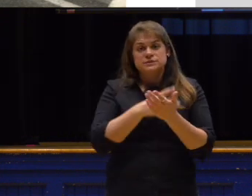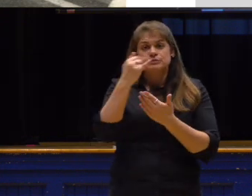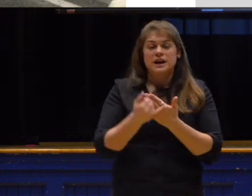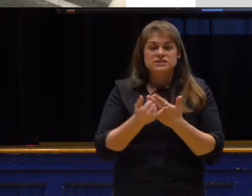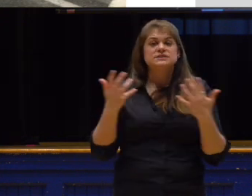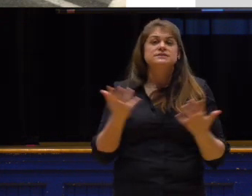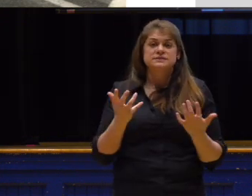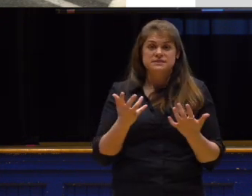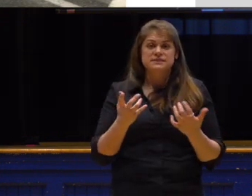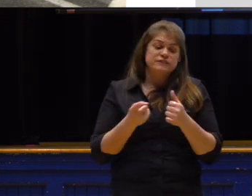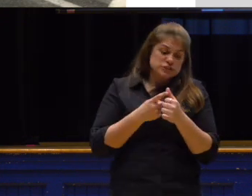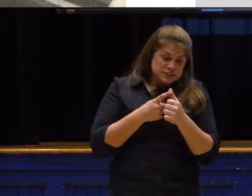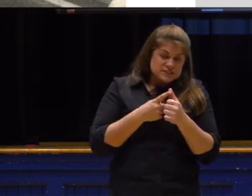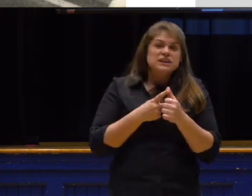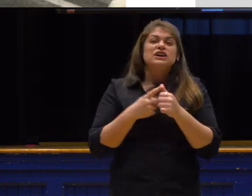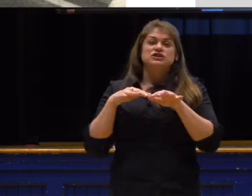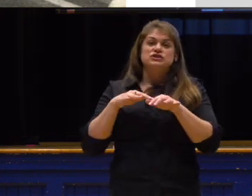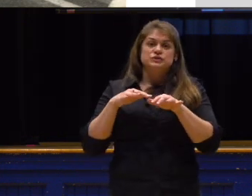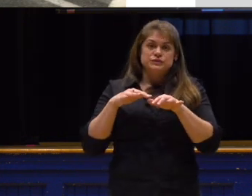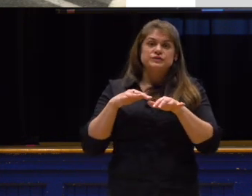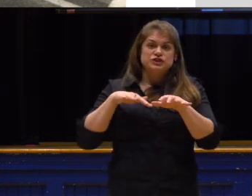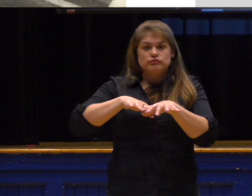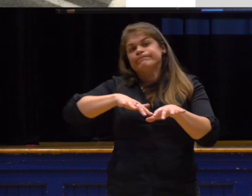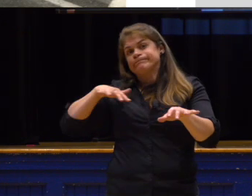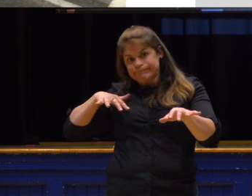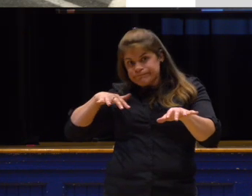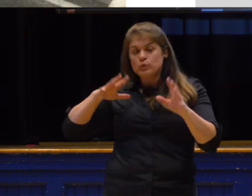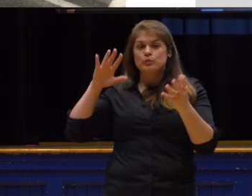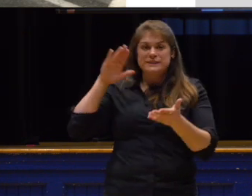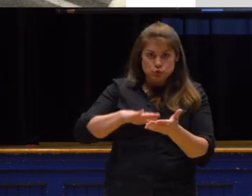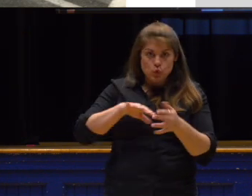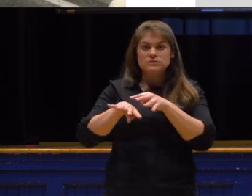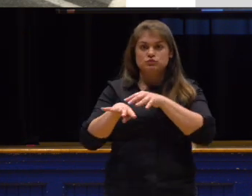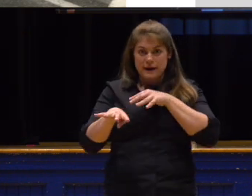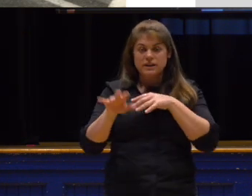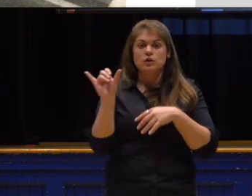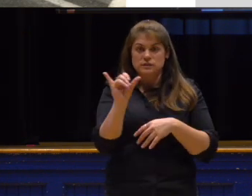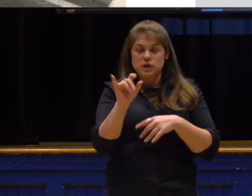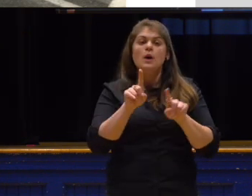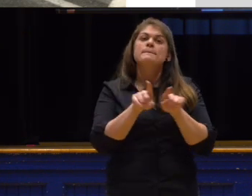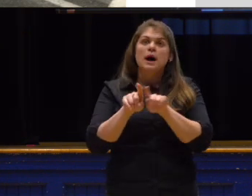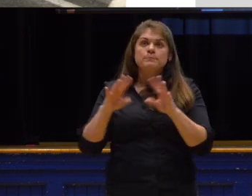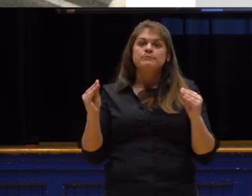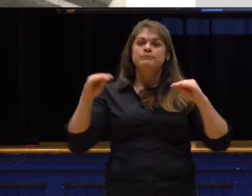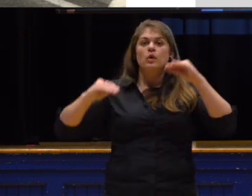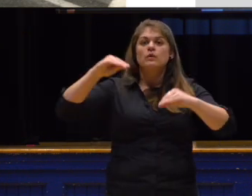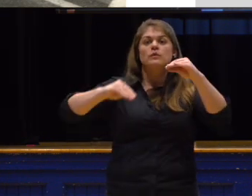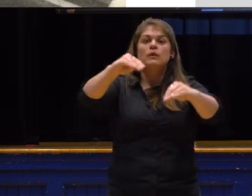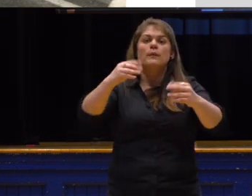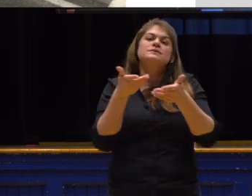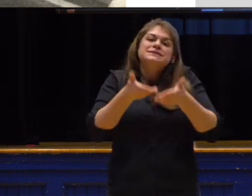really, congestion a little bit from a vehicular standpoint, but really adding in all of the accommodations that we